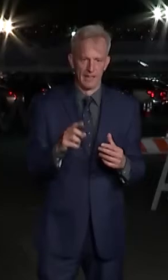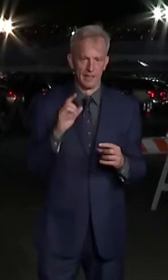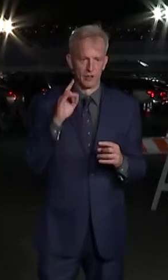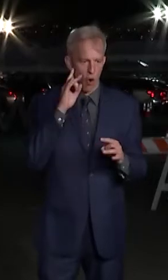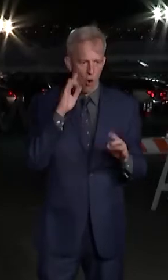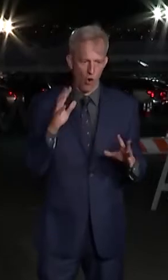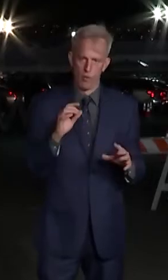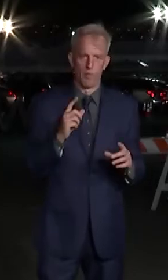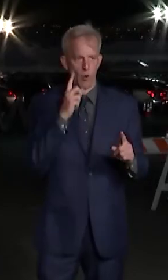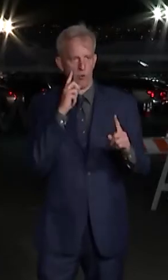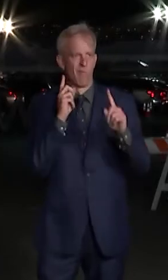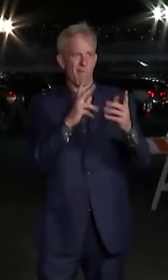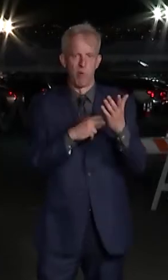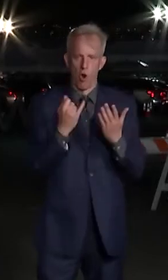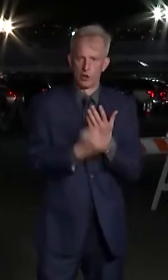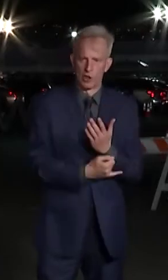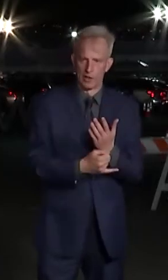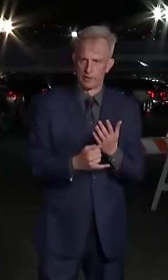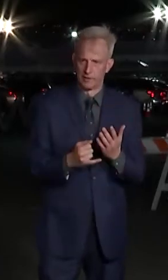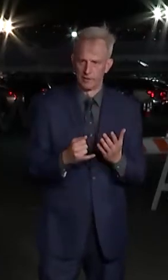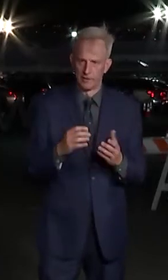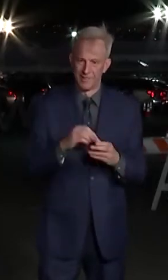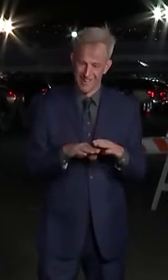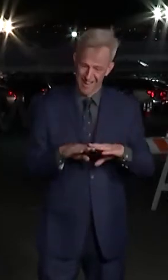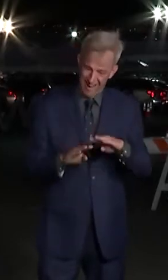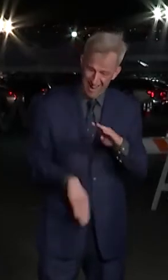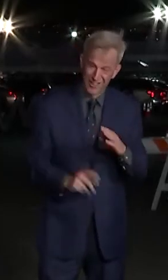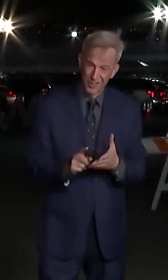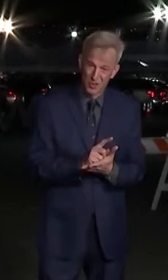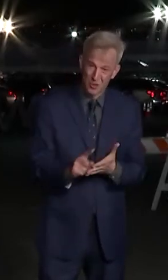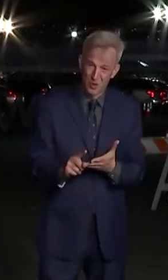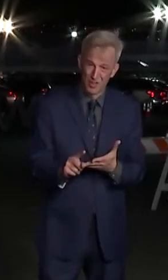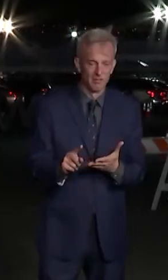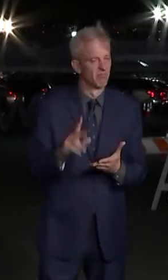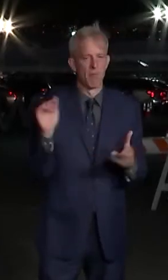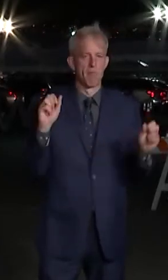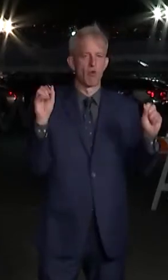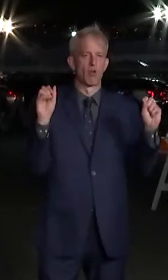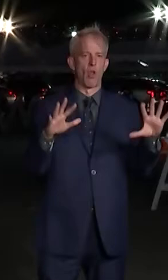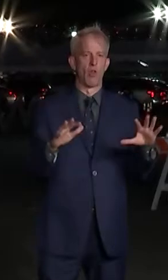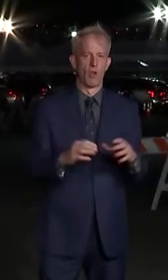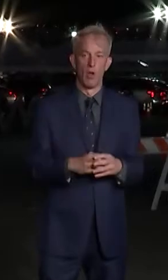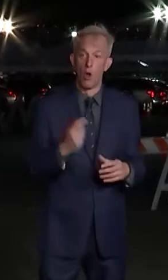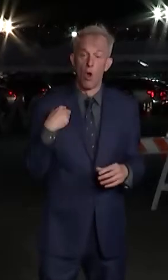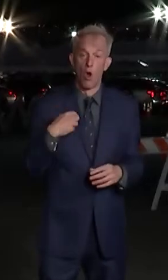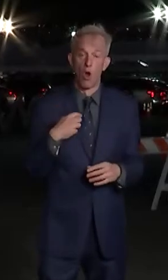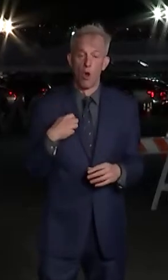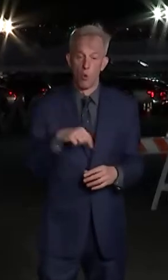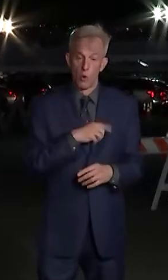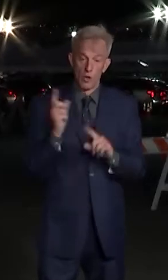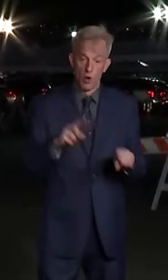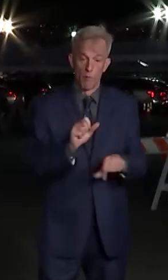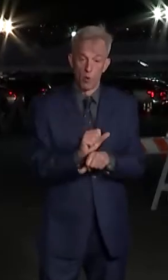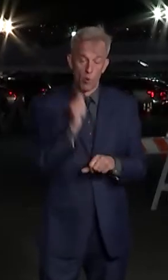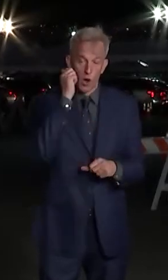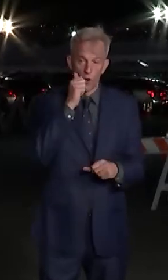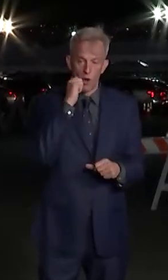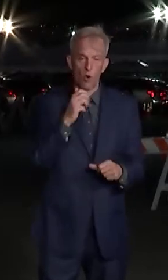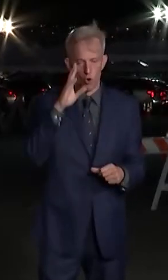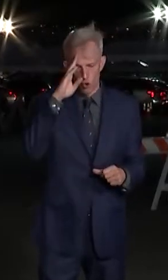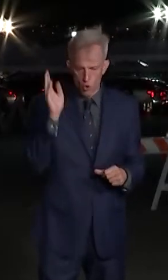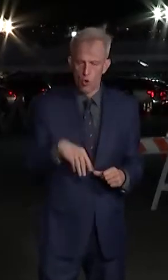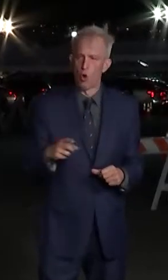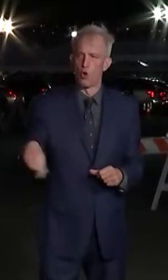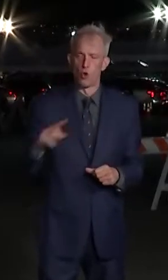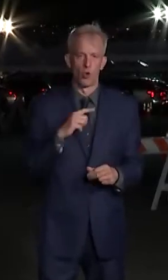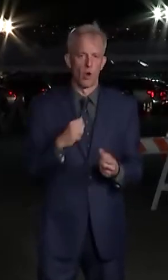nothing short of a miracle. We come to the site every day knowing that you guys got our backs. I've said this before and